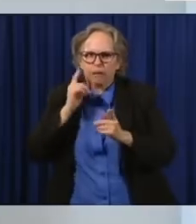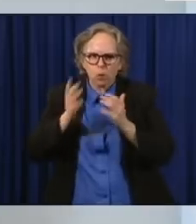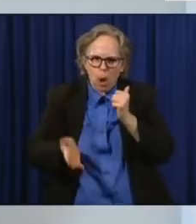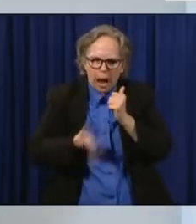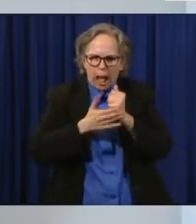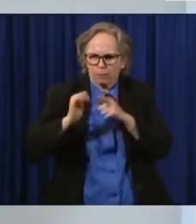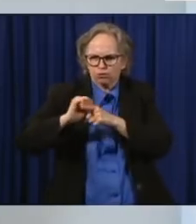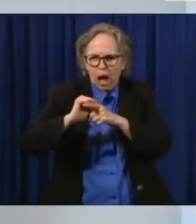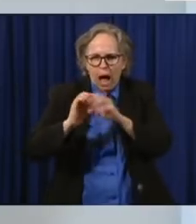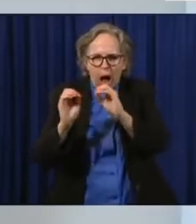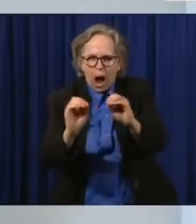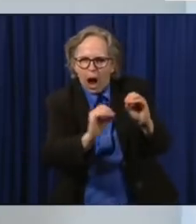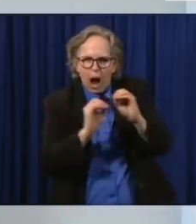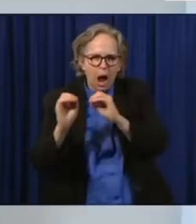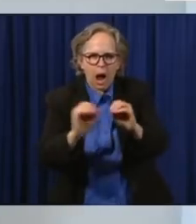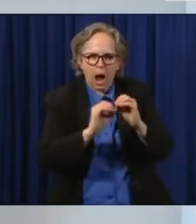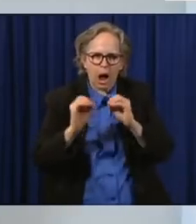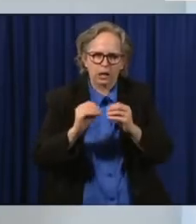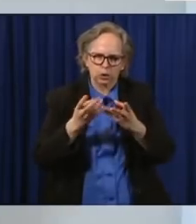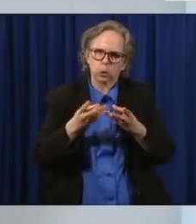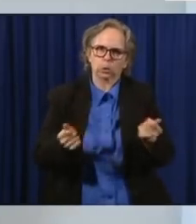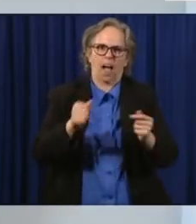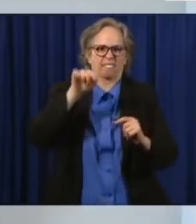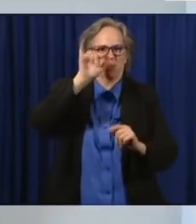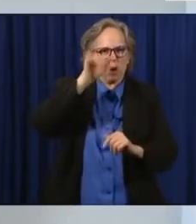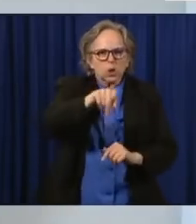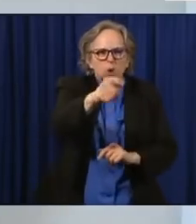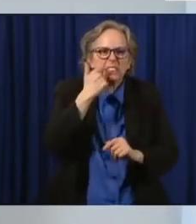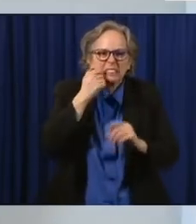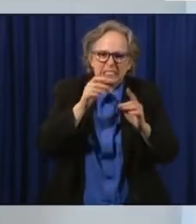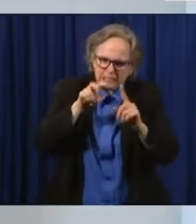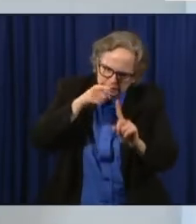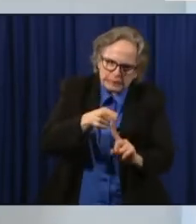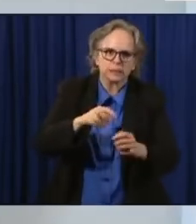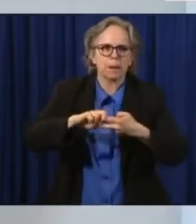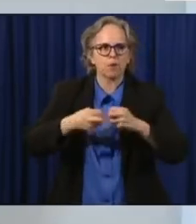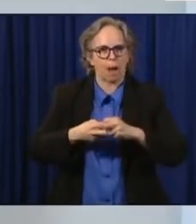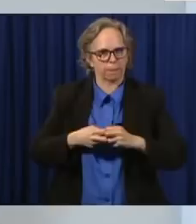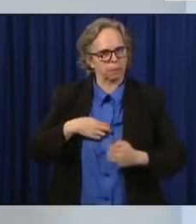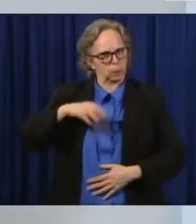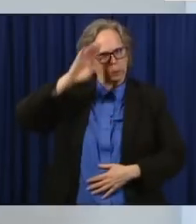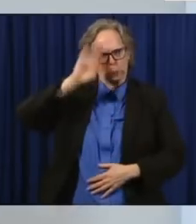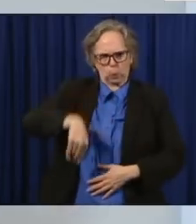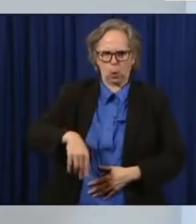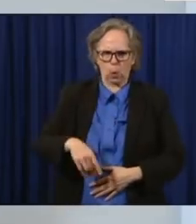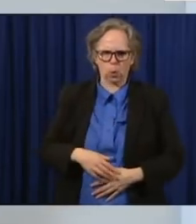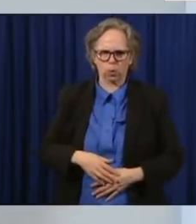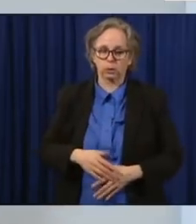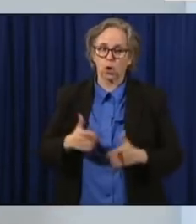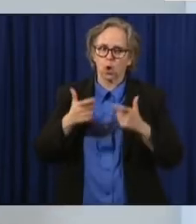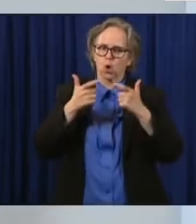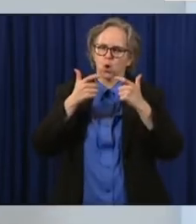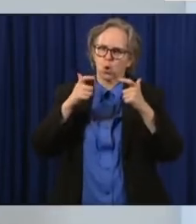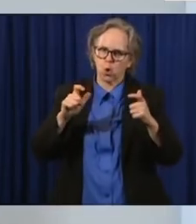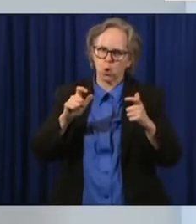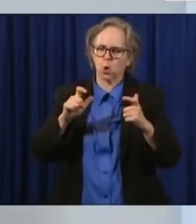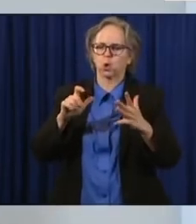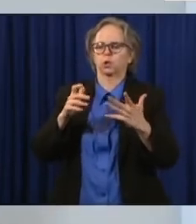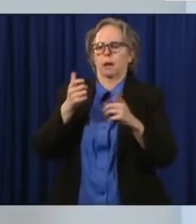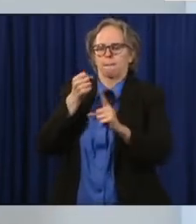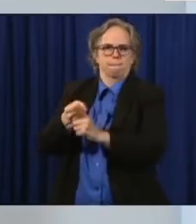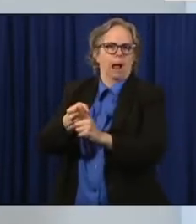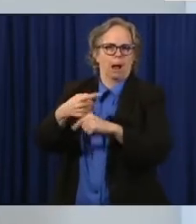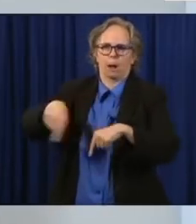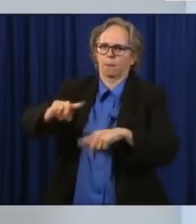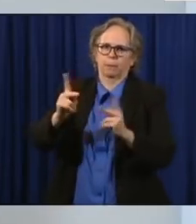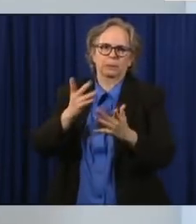to work on solving these problems. But it's not lost on us the personal impact this having on people's lives, and we push 7 days a week